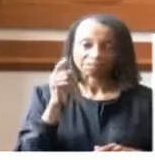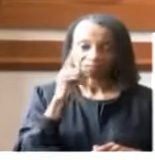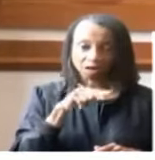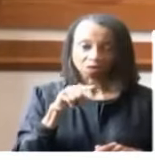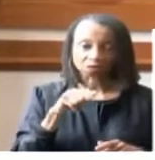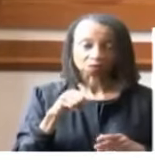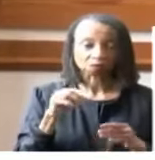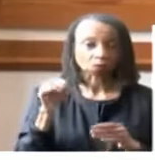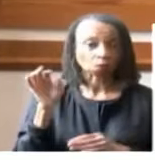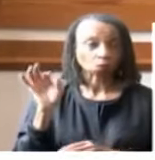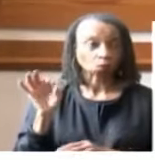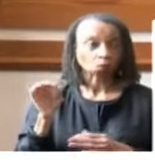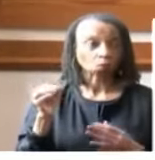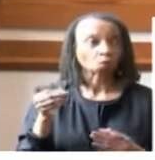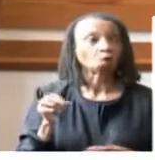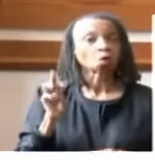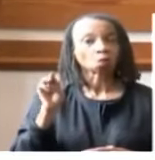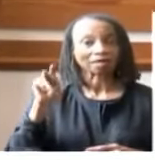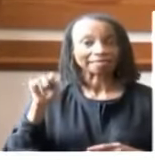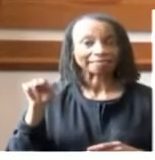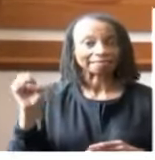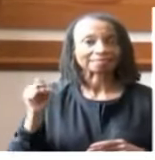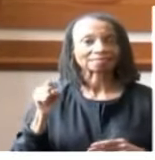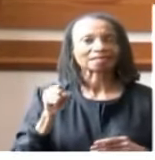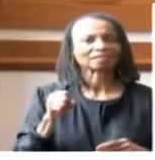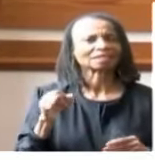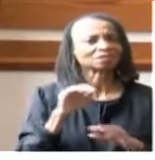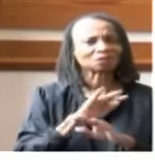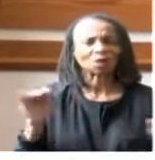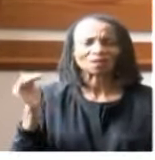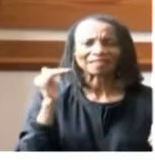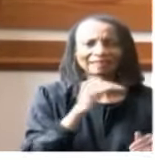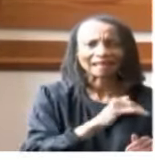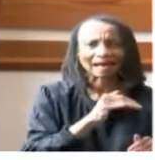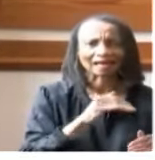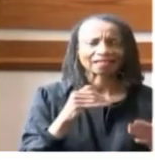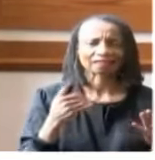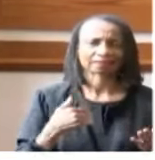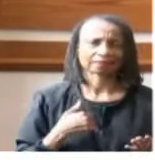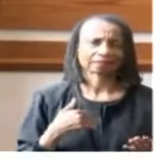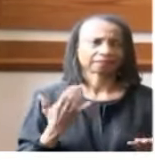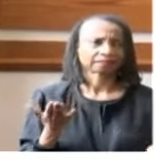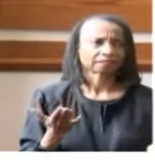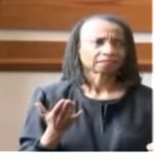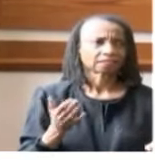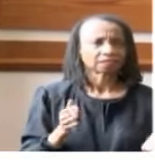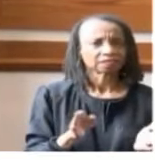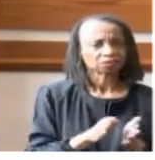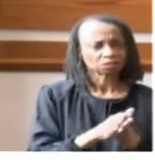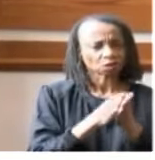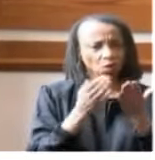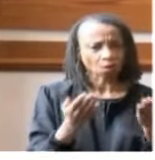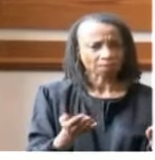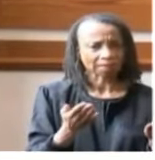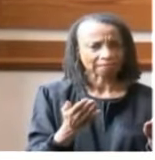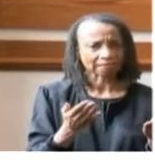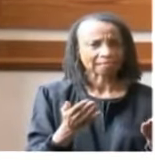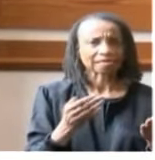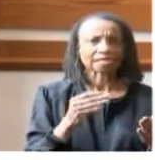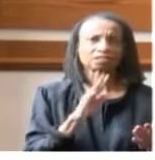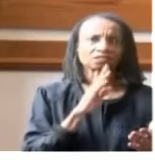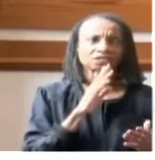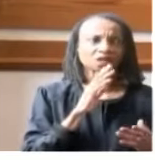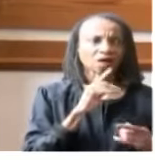says, woe unto those who crush the poor. You ought to open up the book where it talks about wolves who